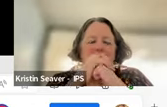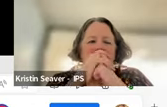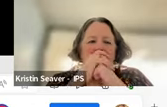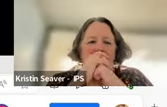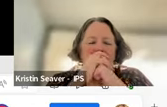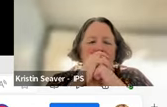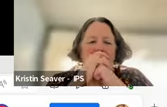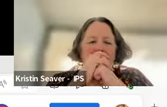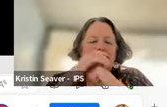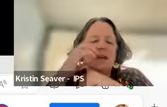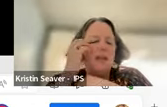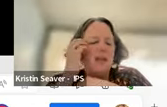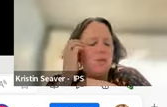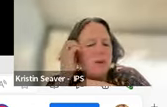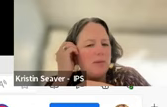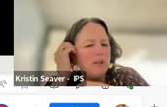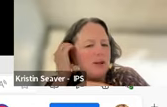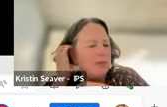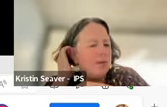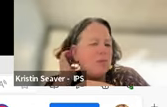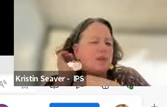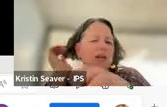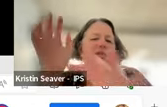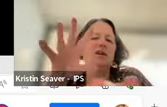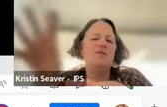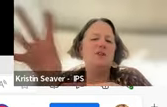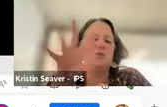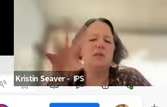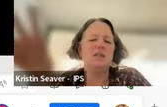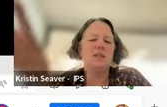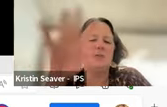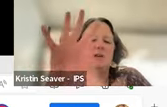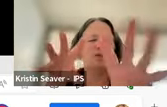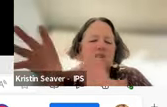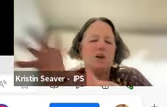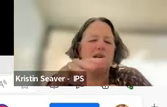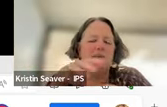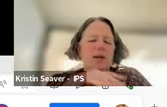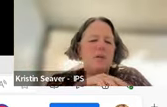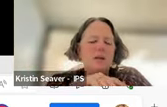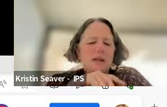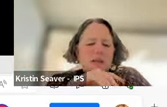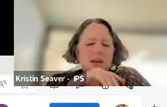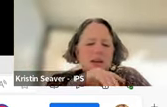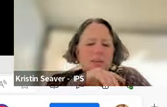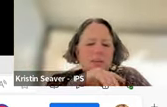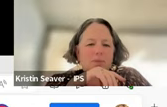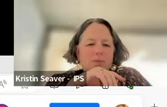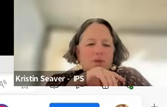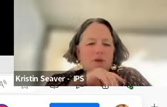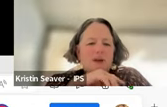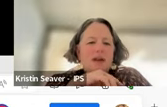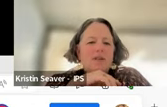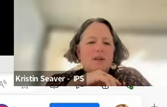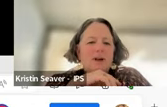more clarity to that. And I think we'll be able to kind of maybe put together like a visual example of what we're talking about